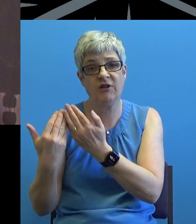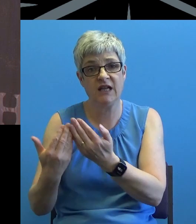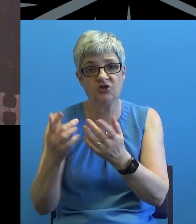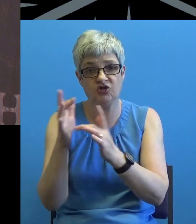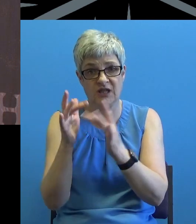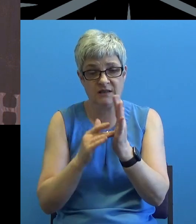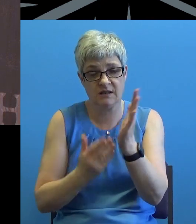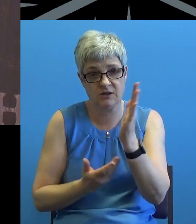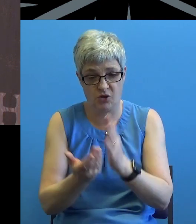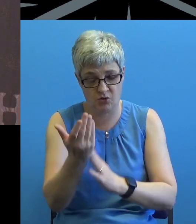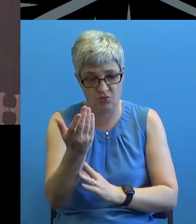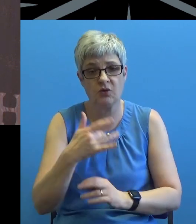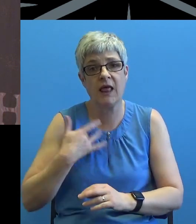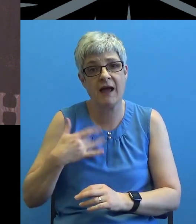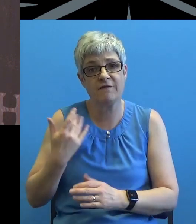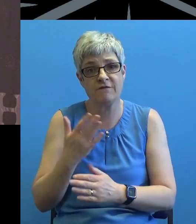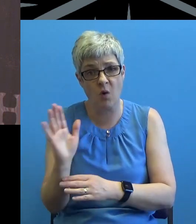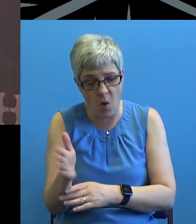into all of life.